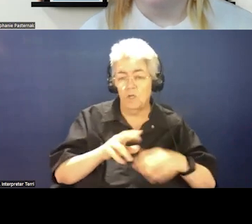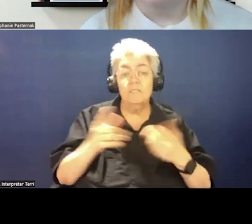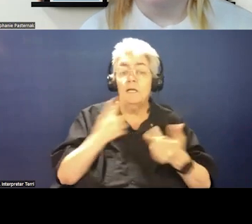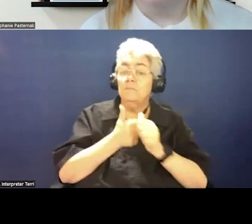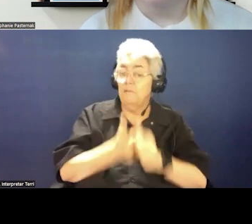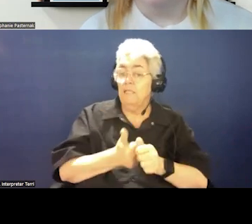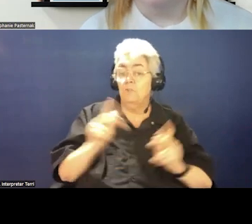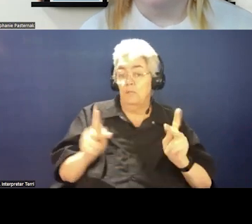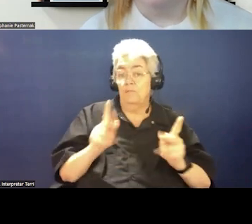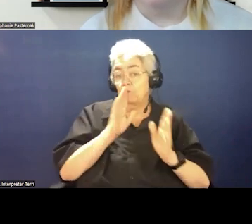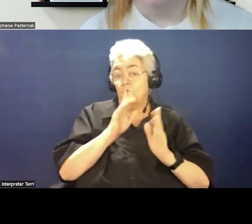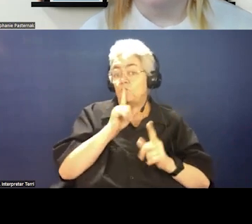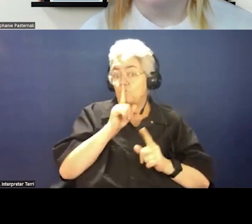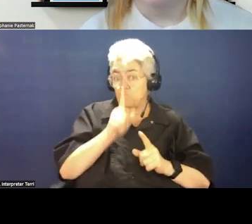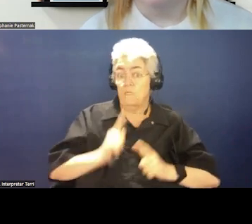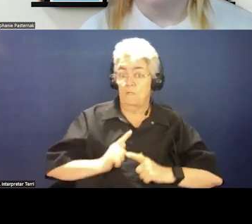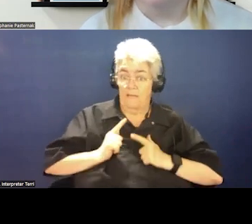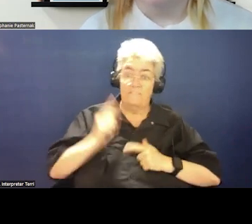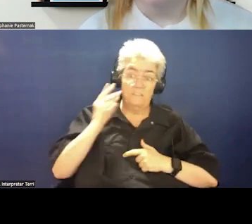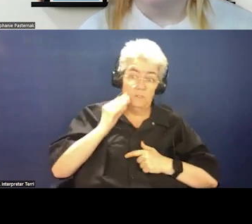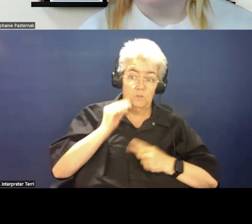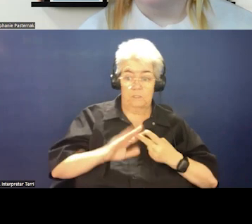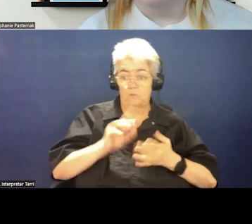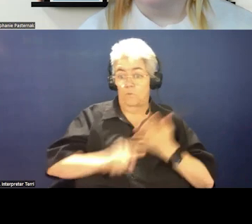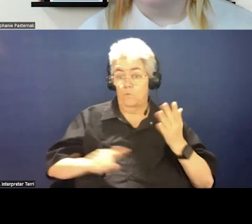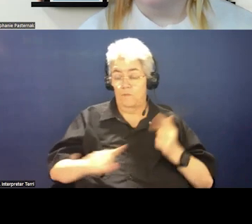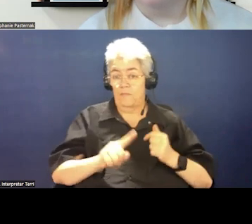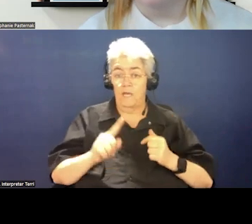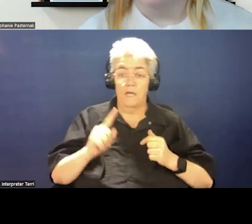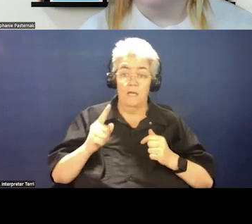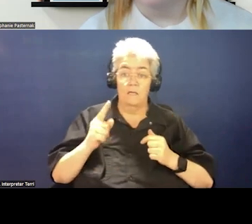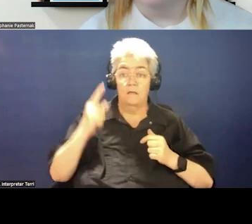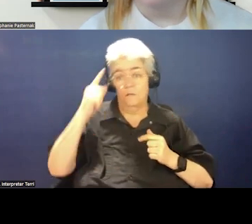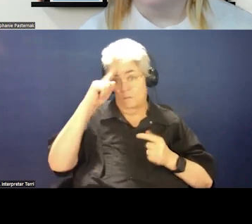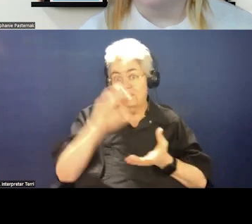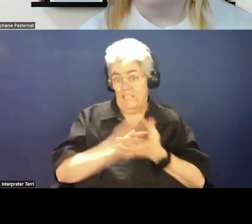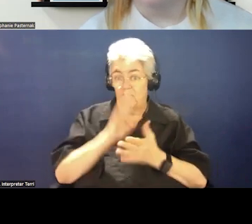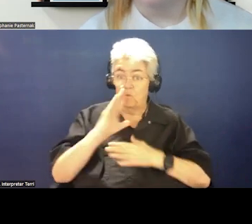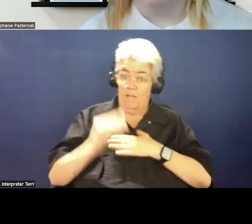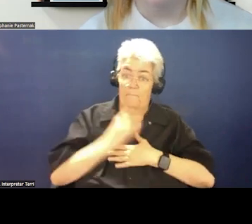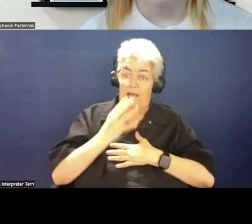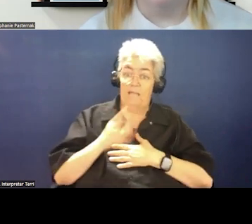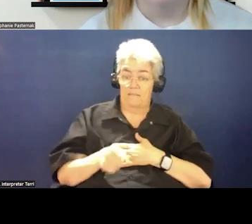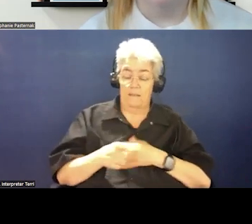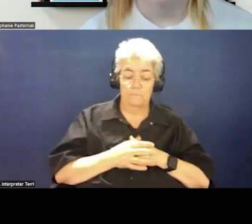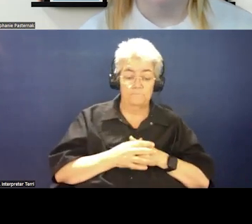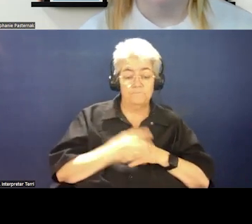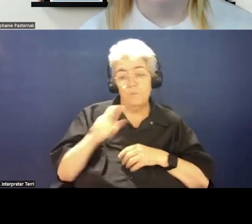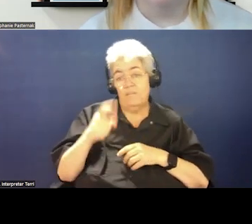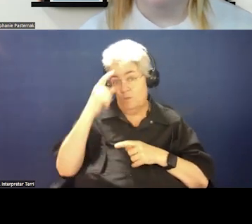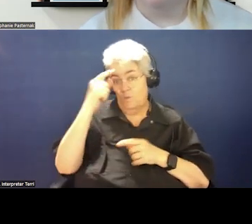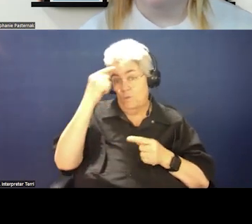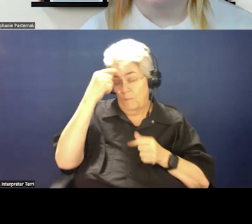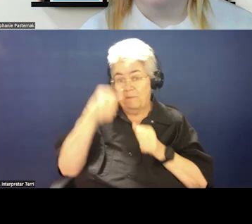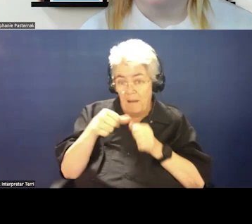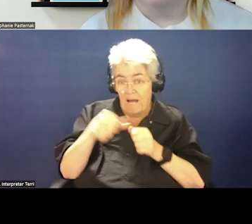life experiences and their perceptions of how it would impact them. Something we need to be really mindful of in building out a